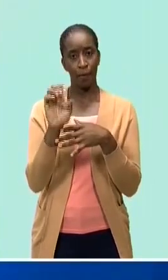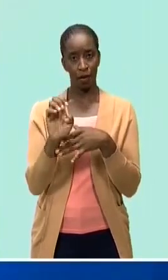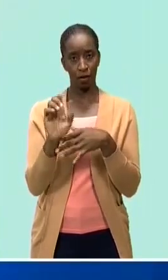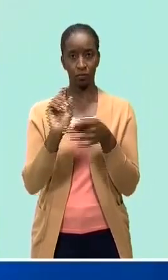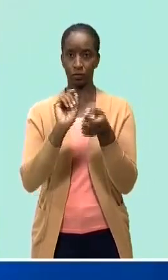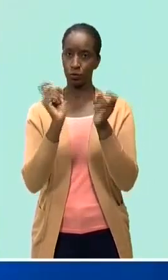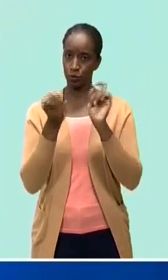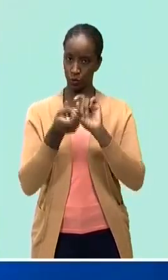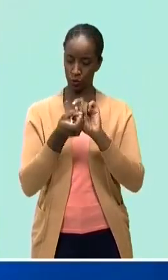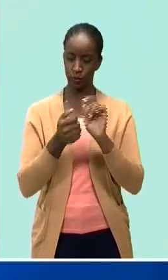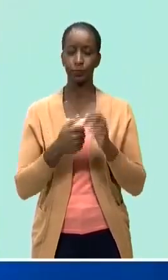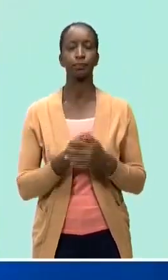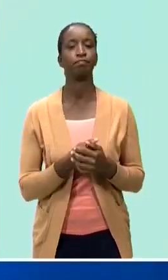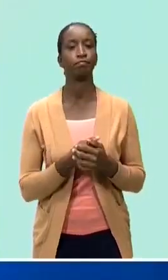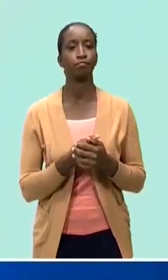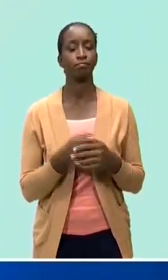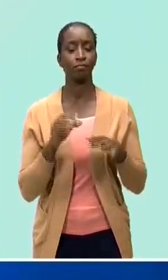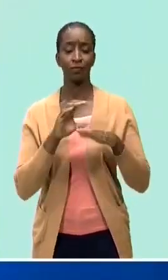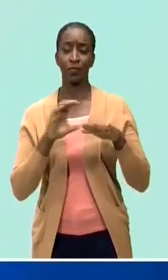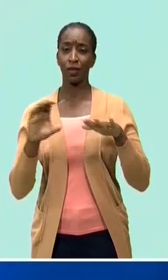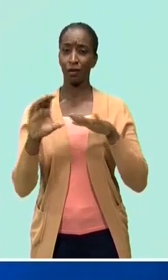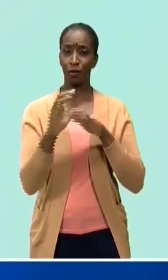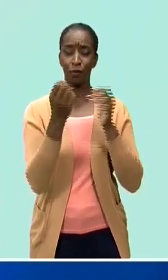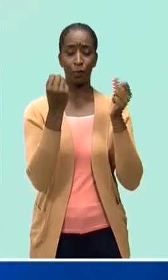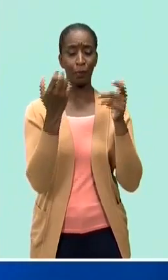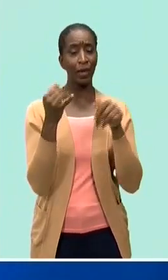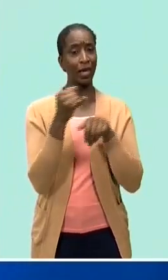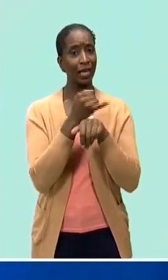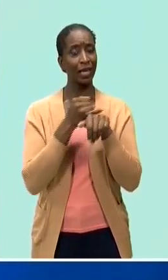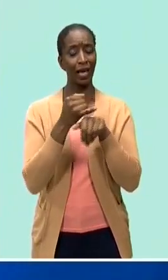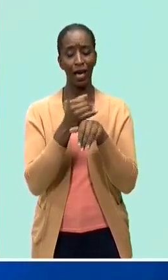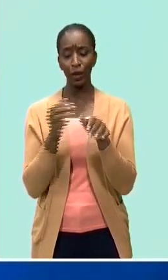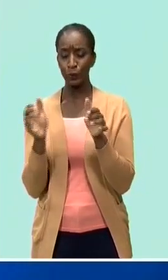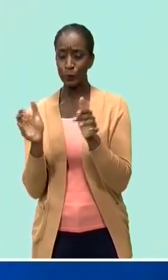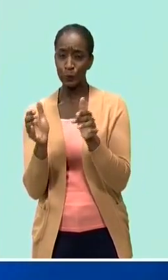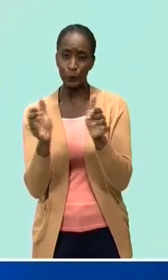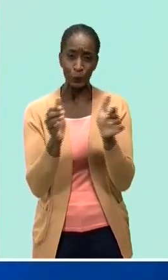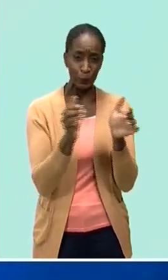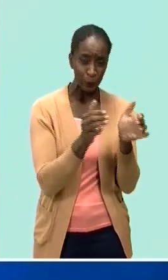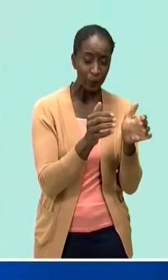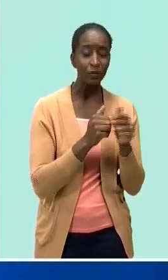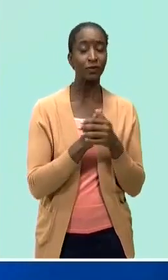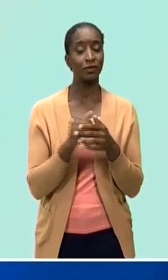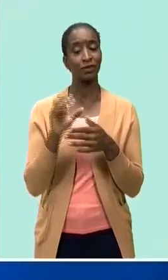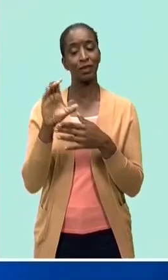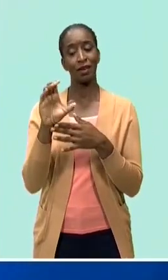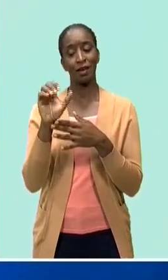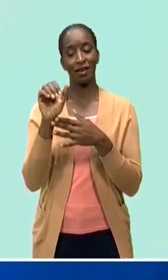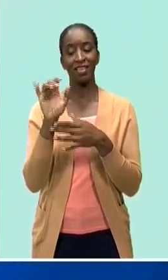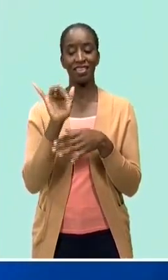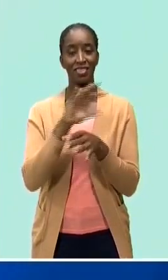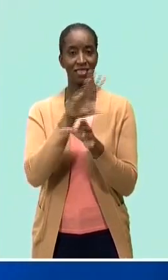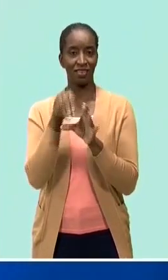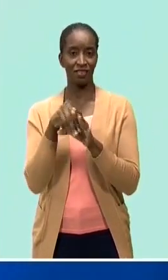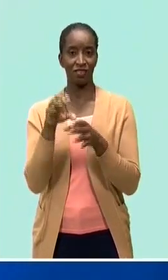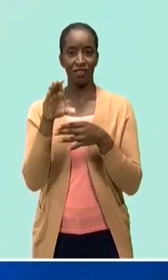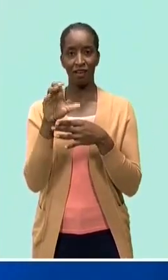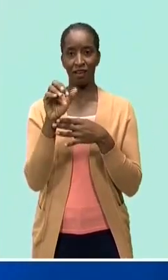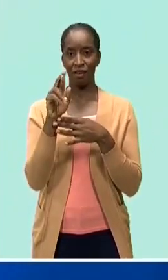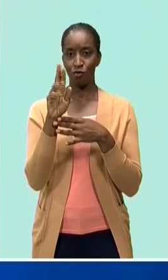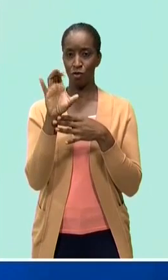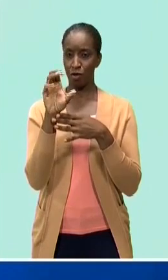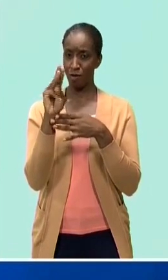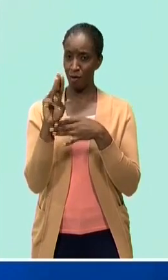of many small islands and low-lying, densely populated coastlands, CARICOM has and remains focused on threats from